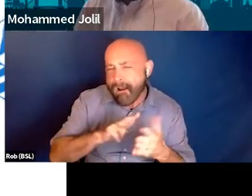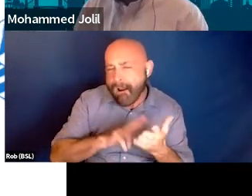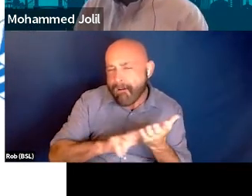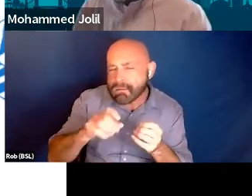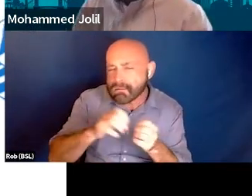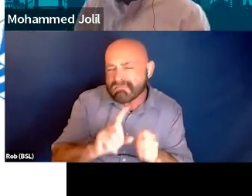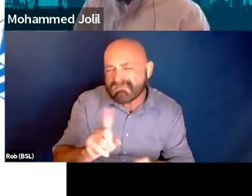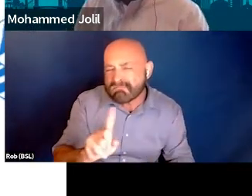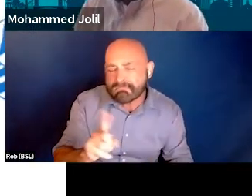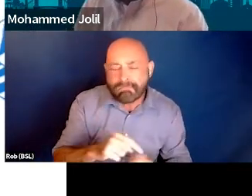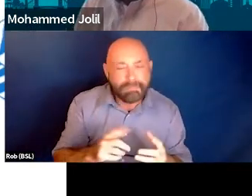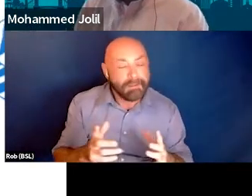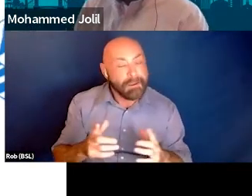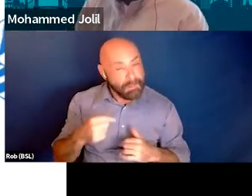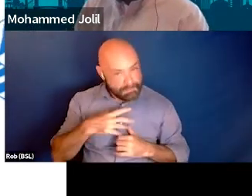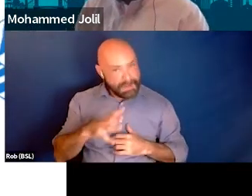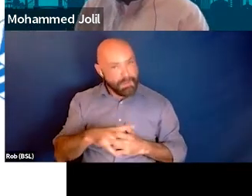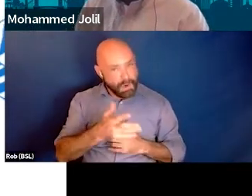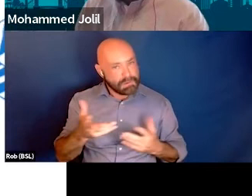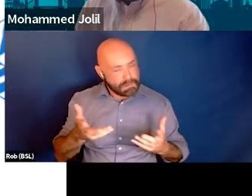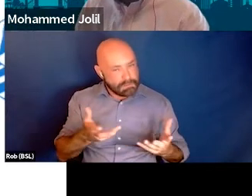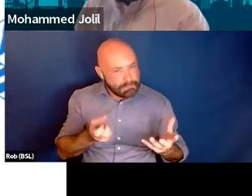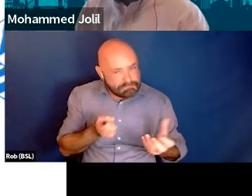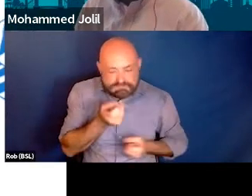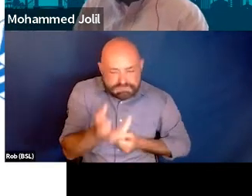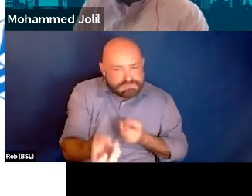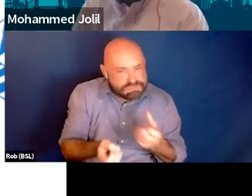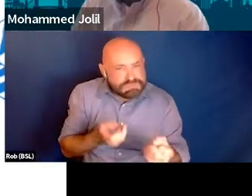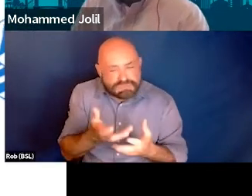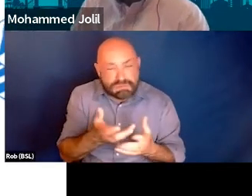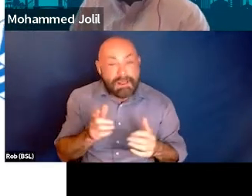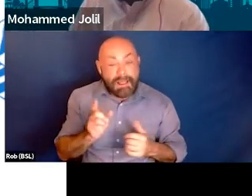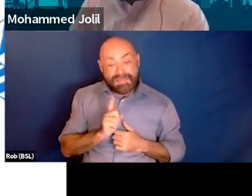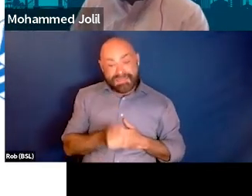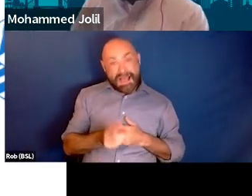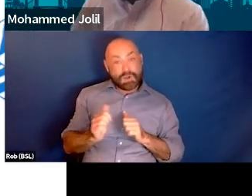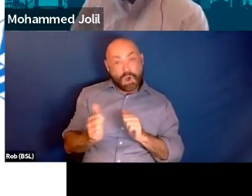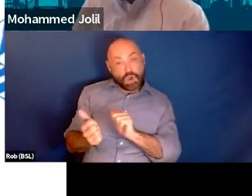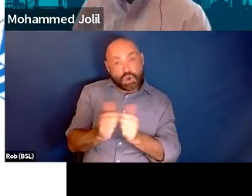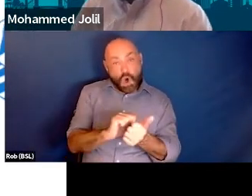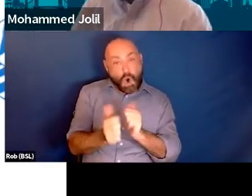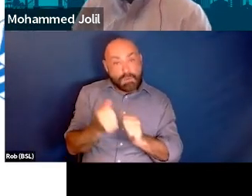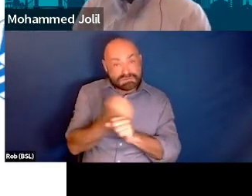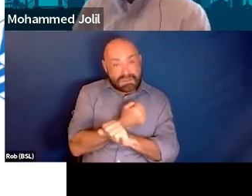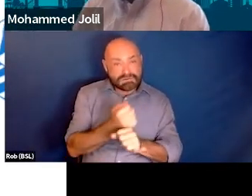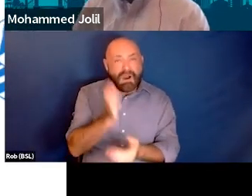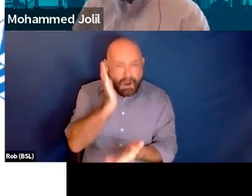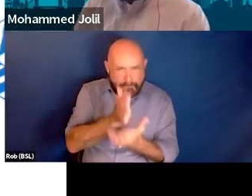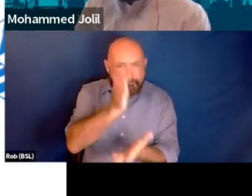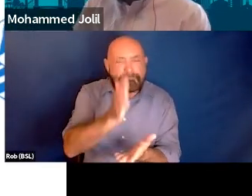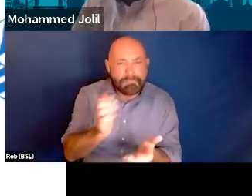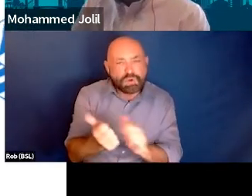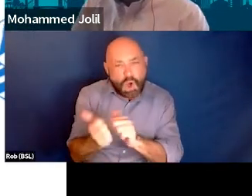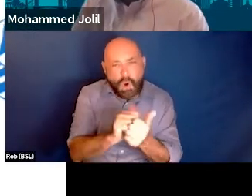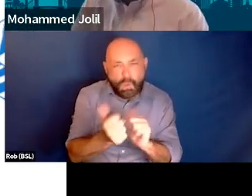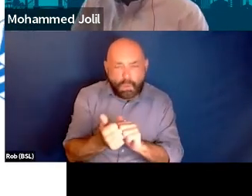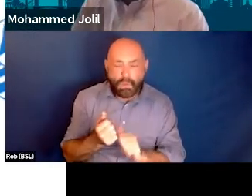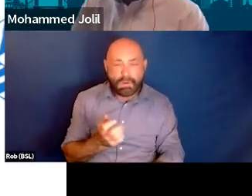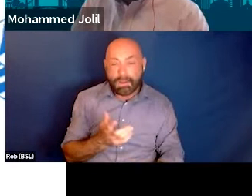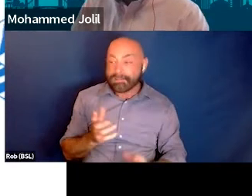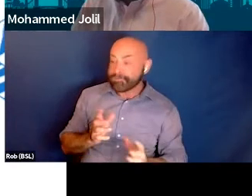feed into it. They really wanted the co-production to mean co-production, rather than we came, presented some